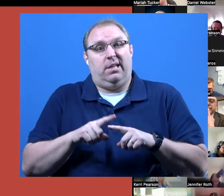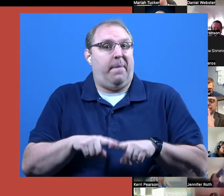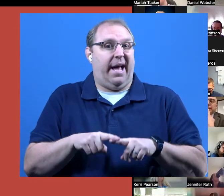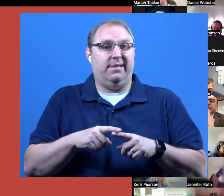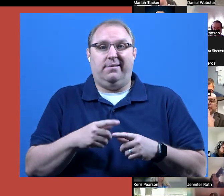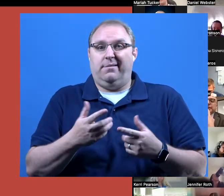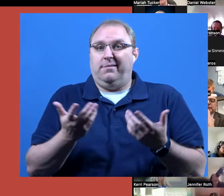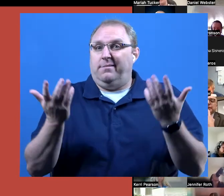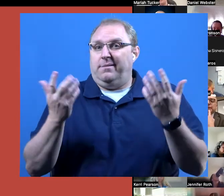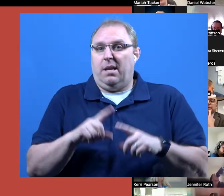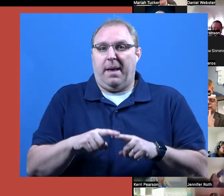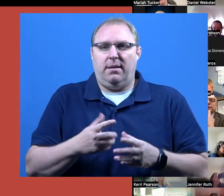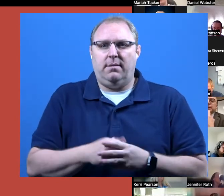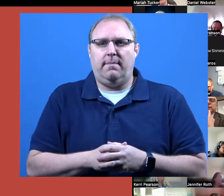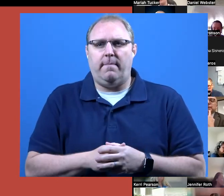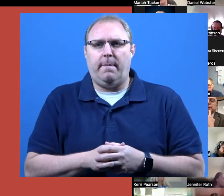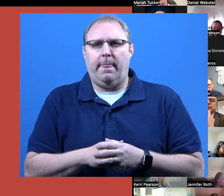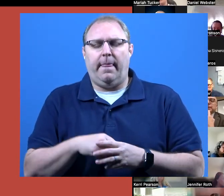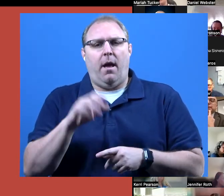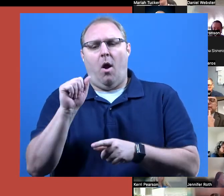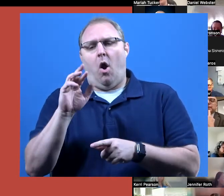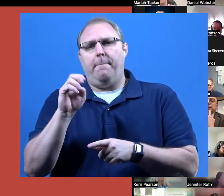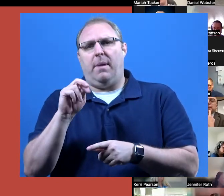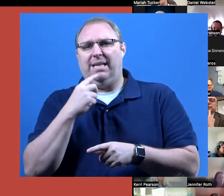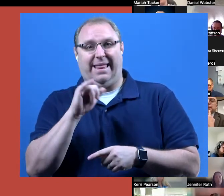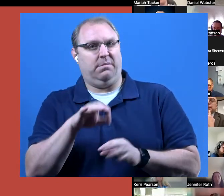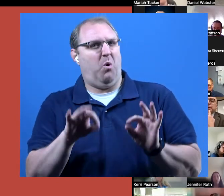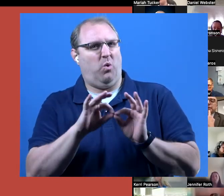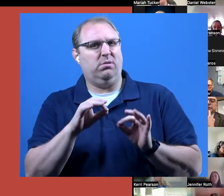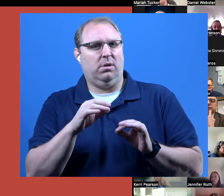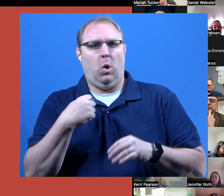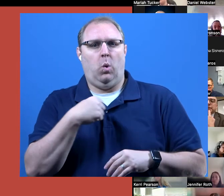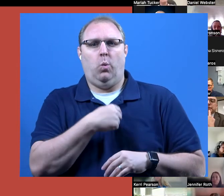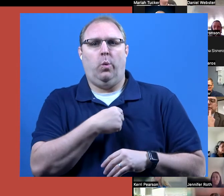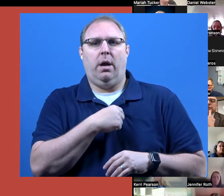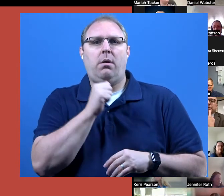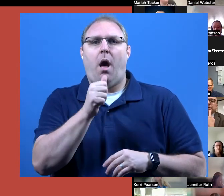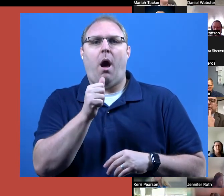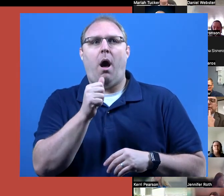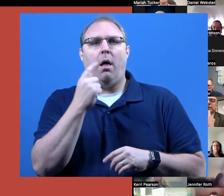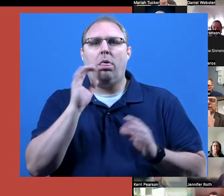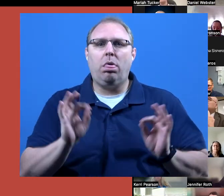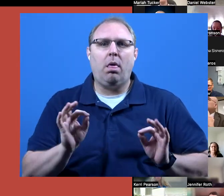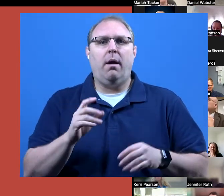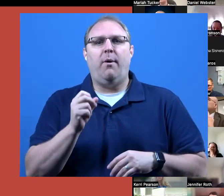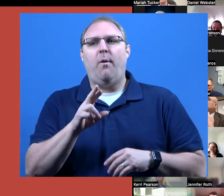Let's see. I think maybe I missed the note. Something about the pins were lost. Yeah,